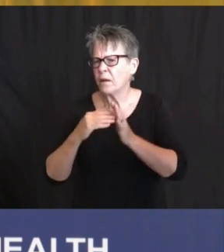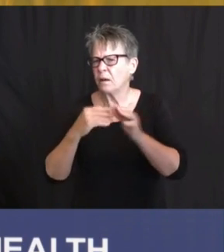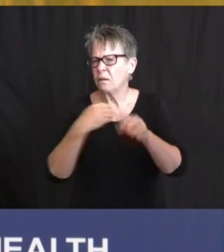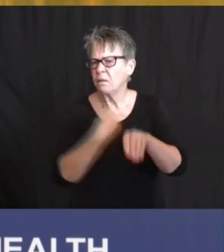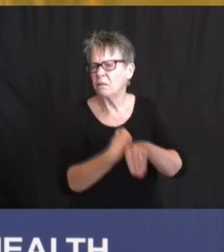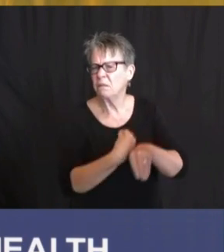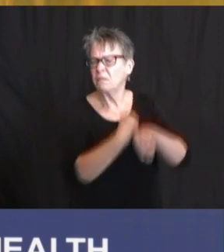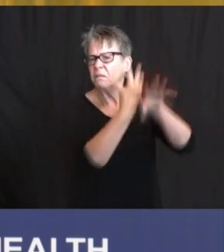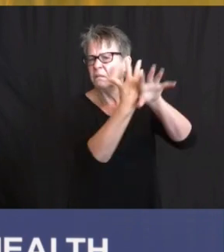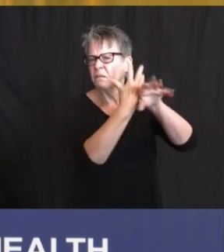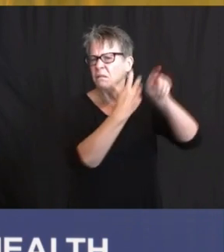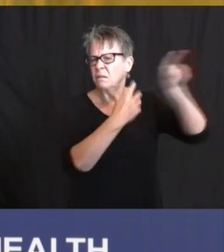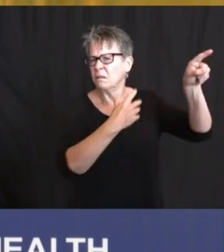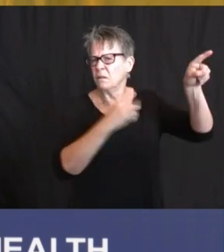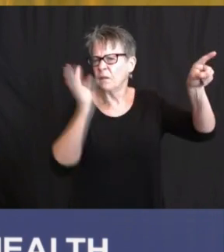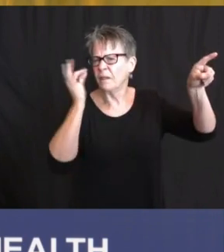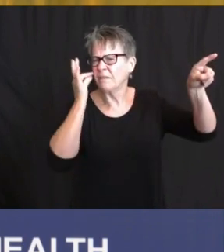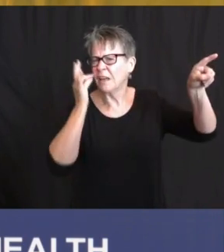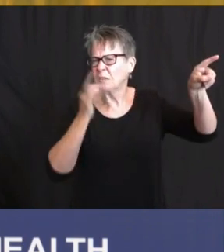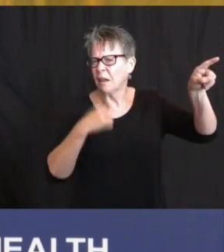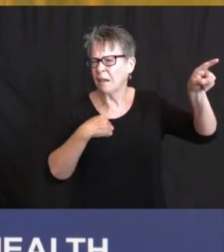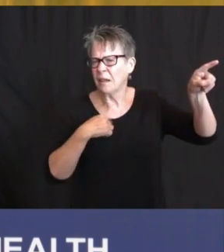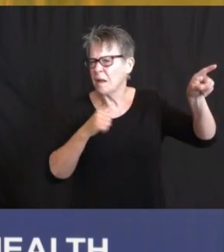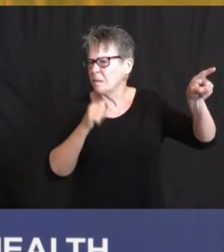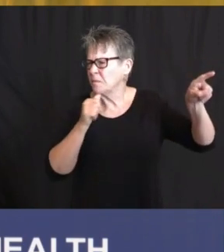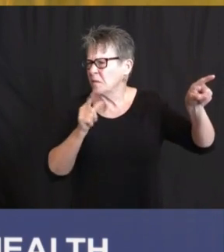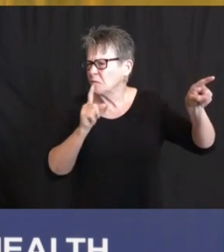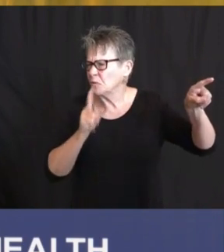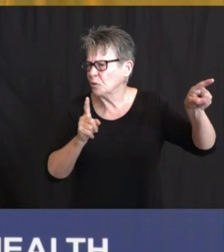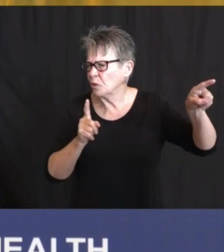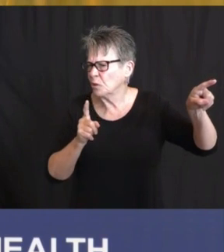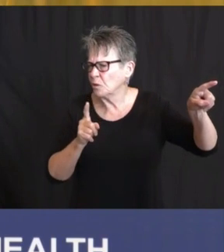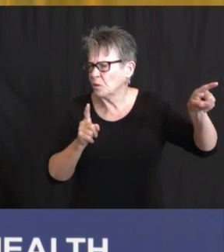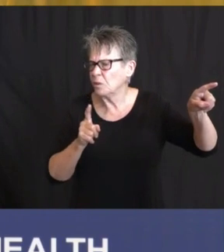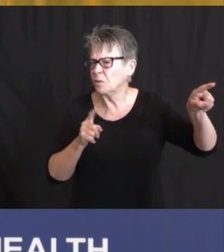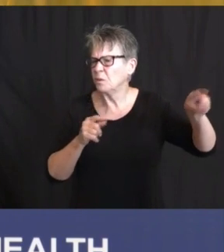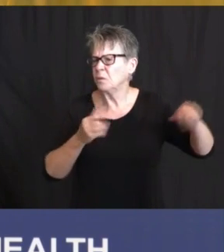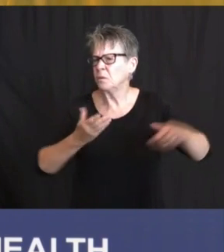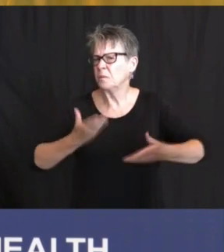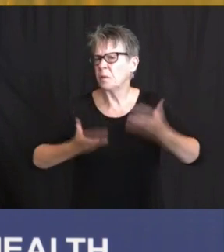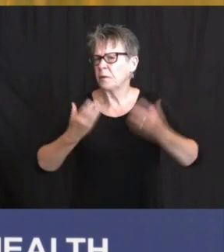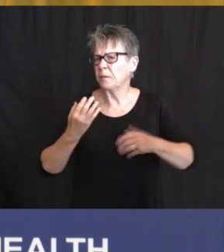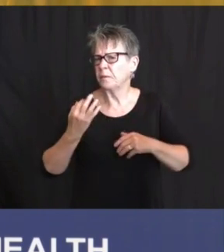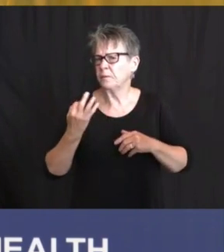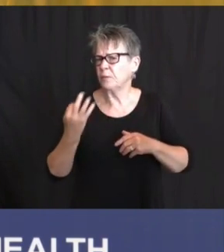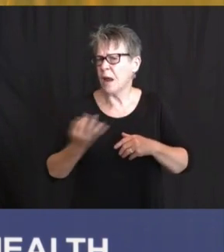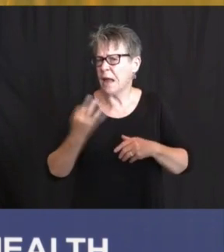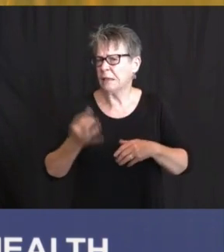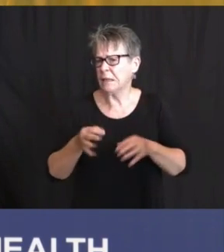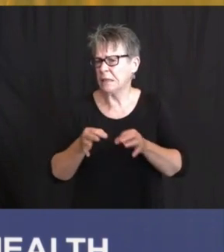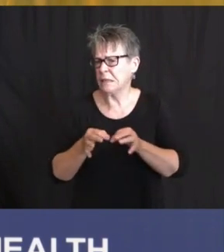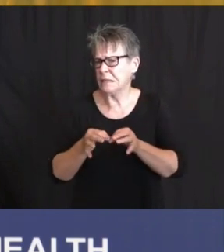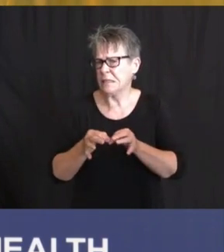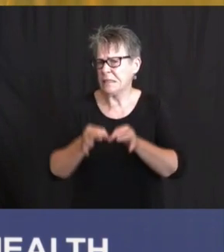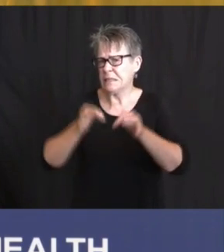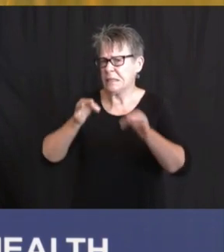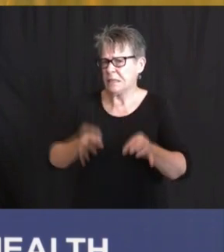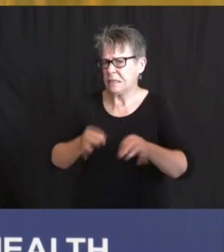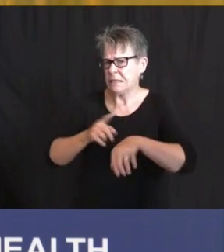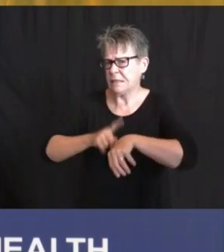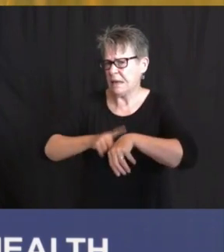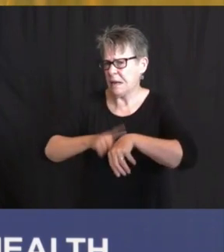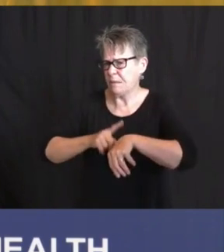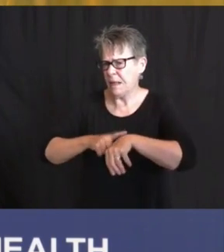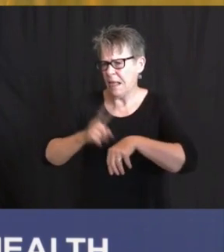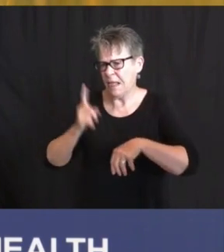I believe, on Friday. I think we're going to point to late morning, assuming we can get the numbers ready. So tomorrow at 1, and I